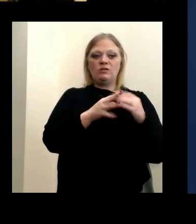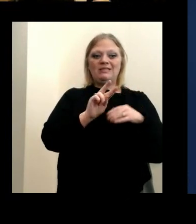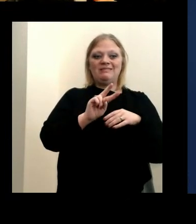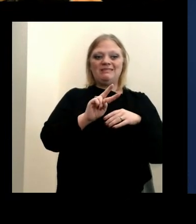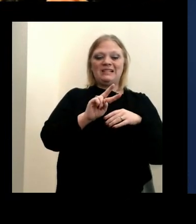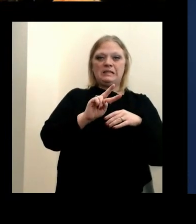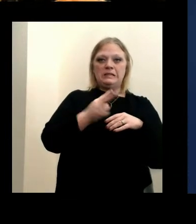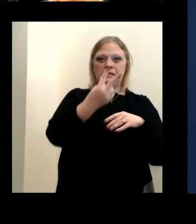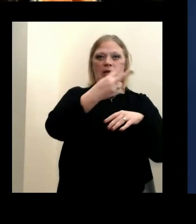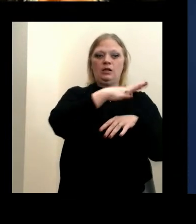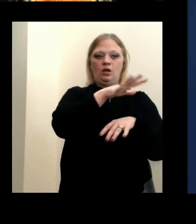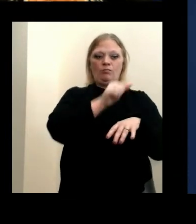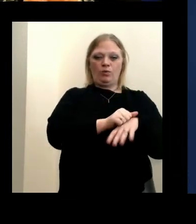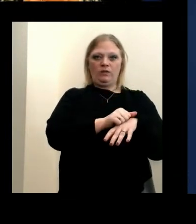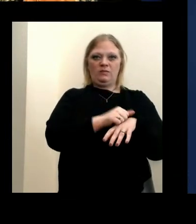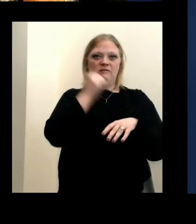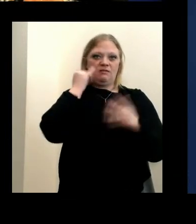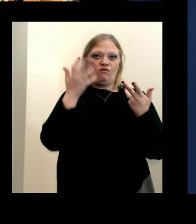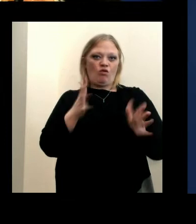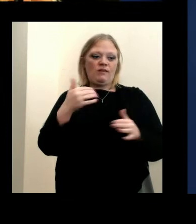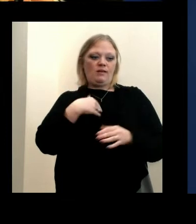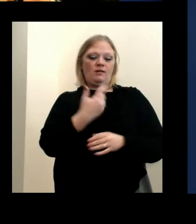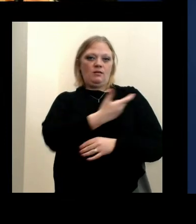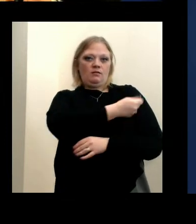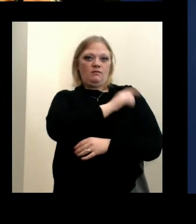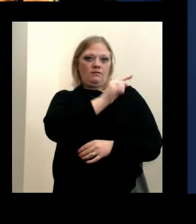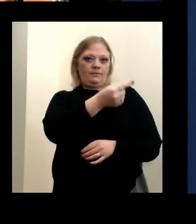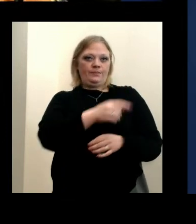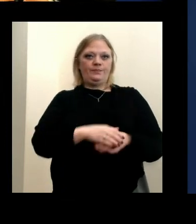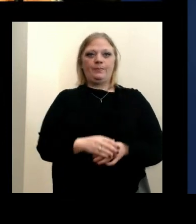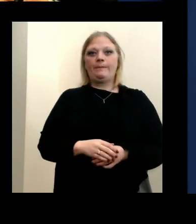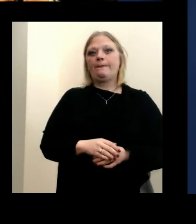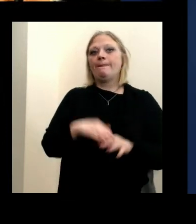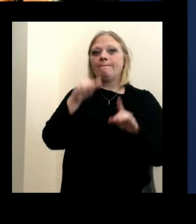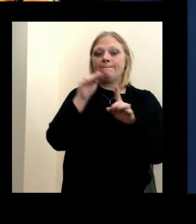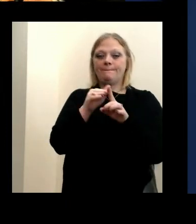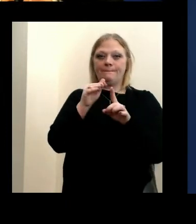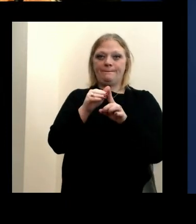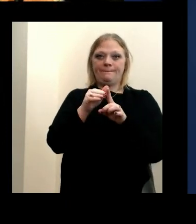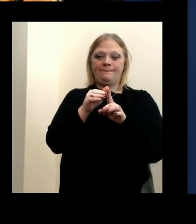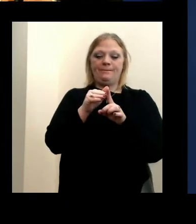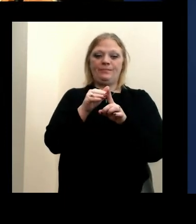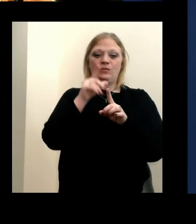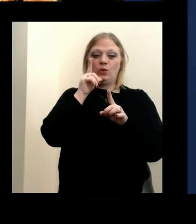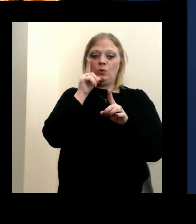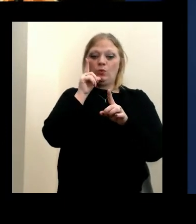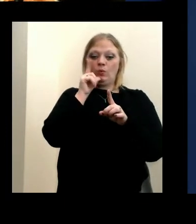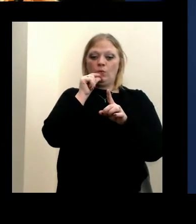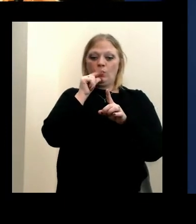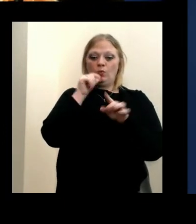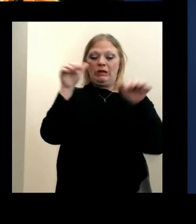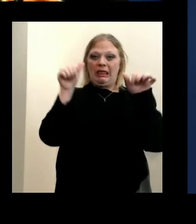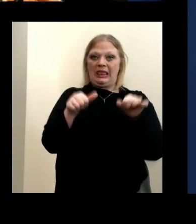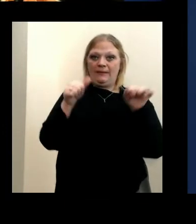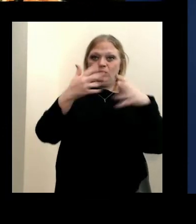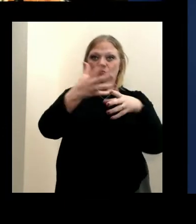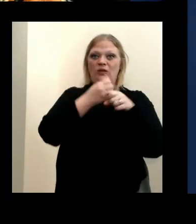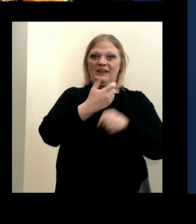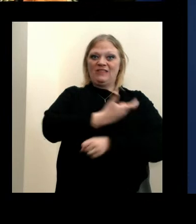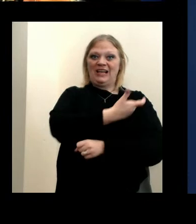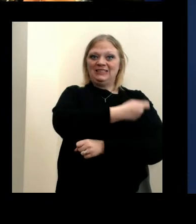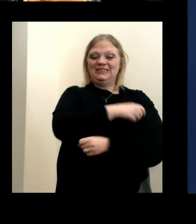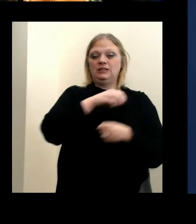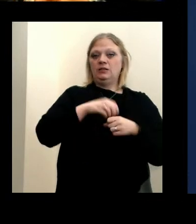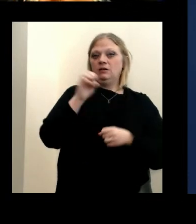for. So just to remind people about who we are able to vaccinate in Erie County. So